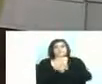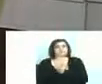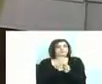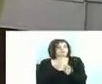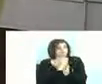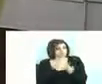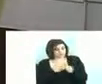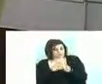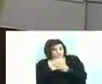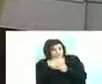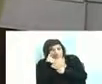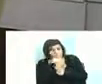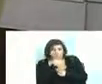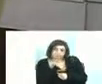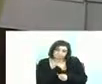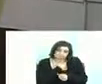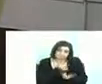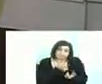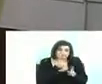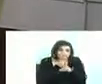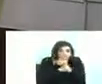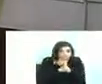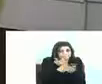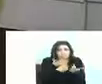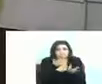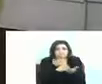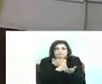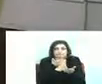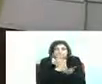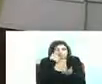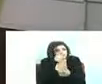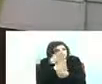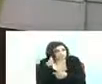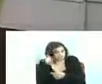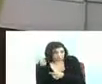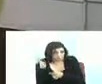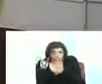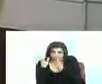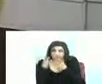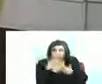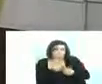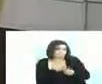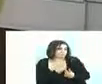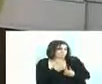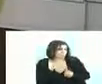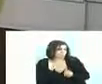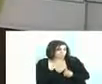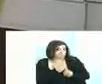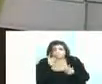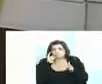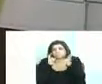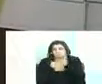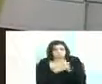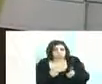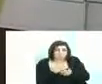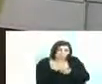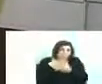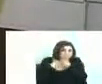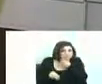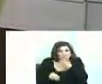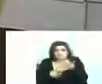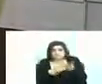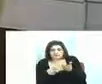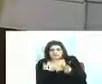Compassion, first and foremost, for themselves, and compassion for others. They recognize that life is messy, that we